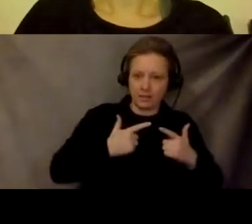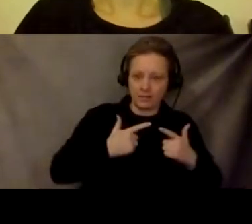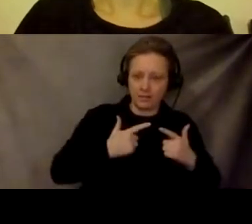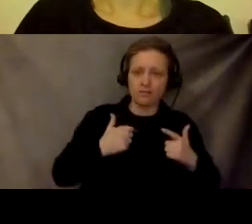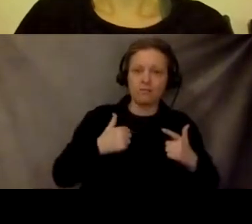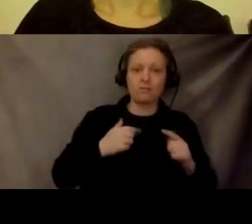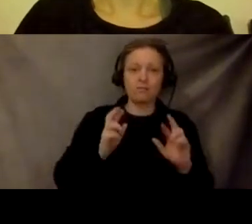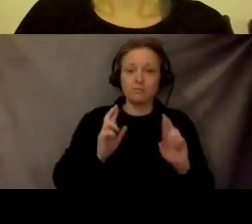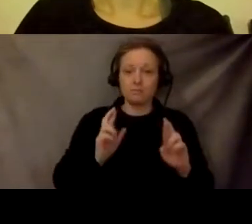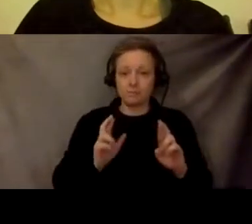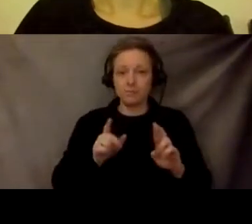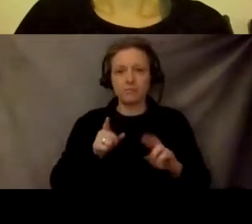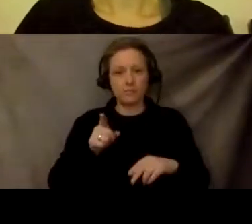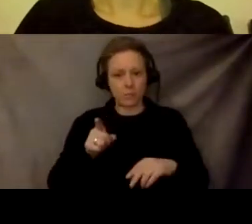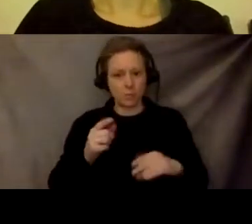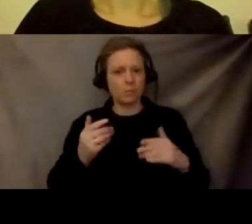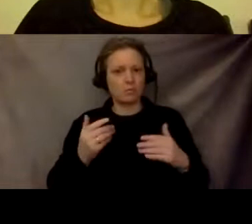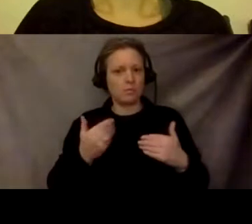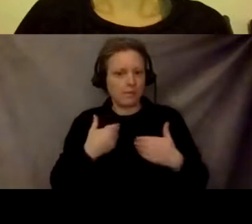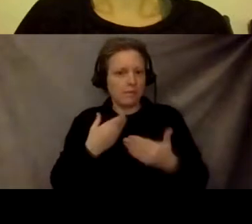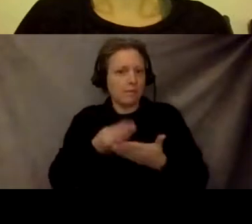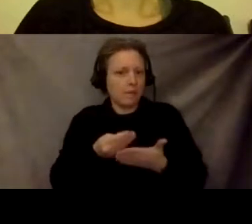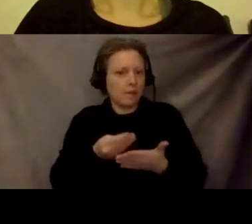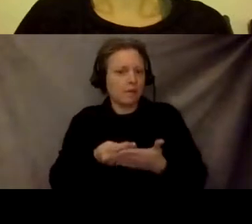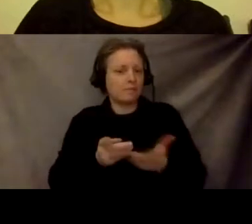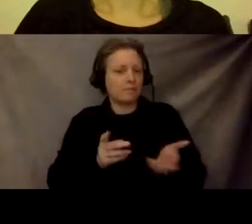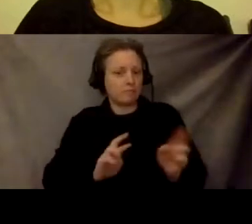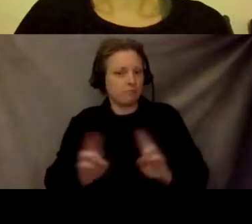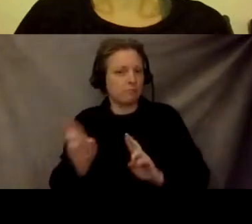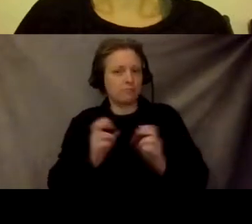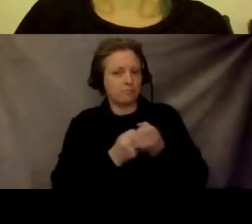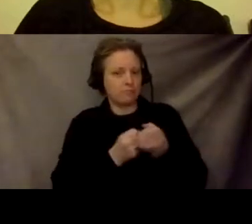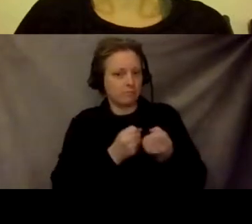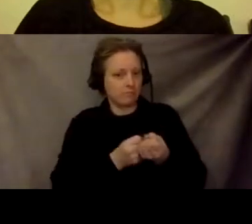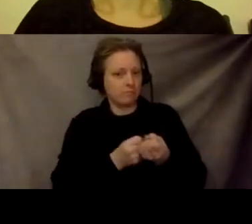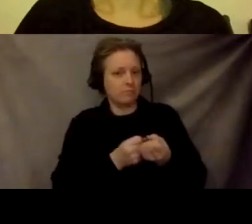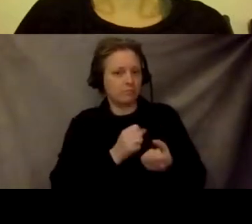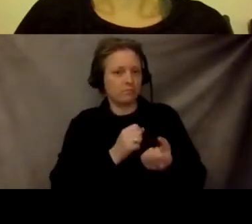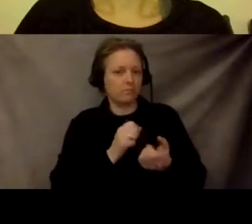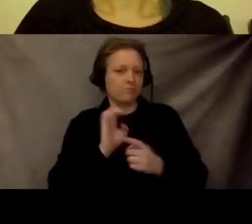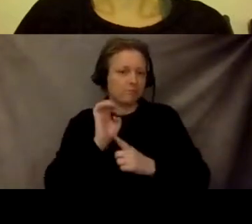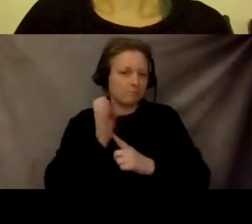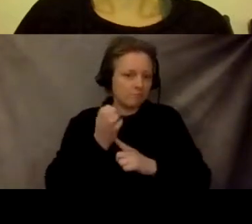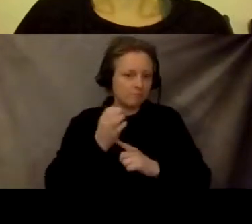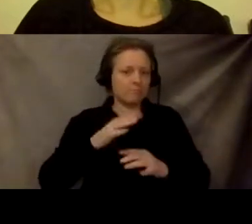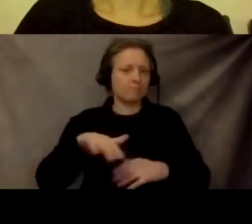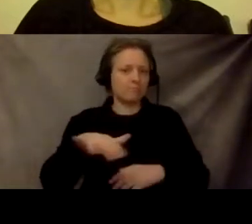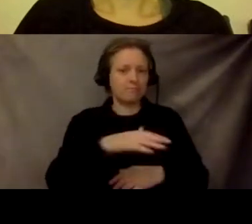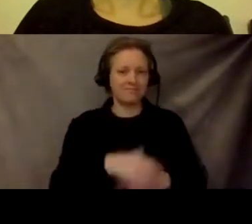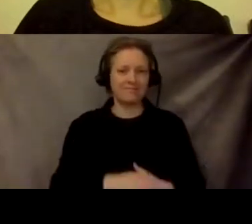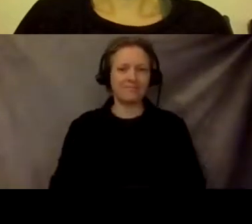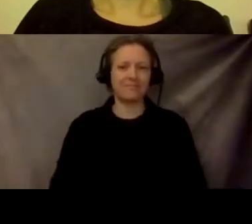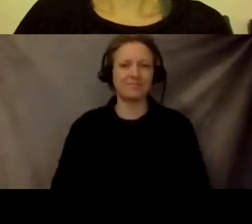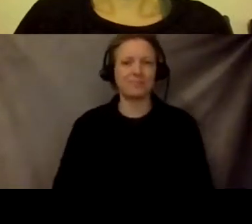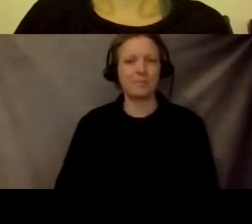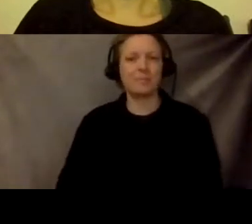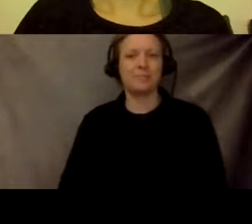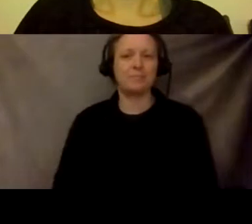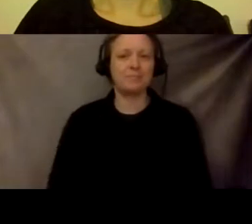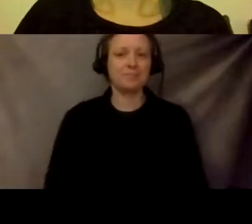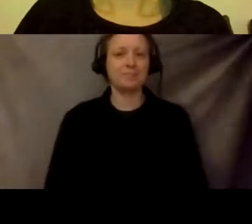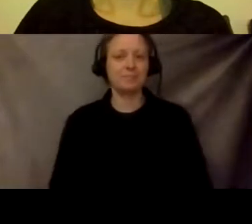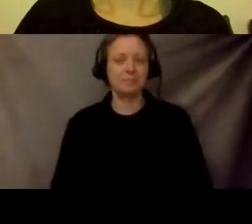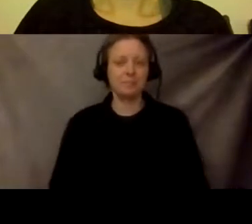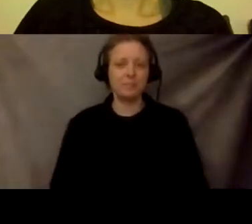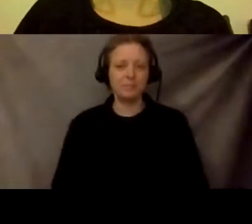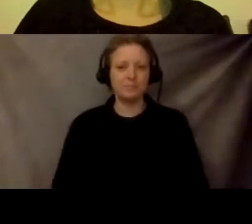allocated to bring that up to the appropriate levels as well. Okay, so it was a loaded three-part question or